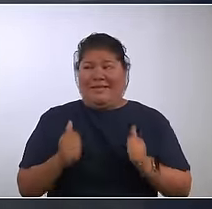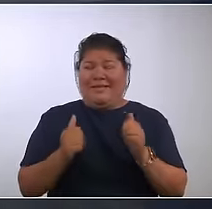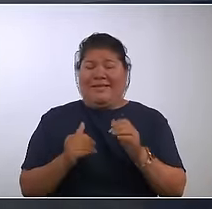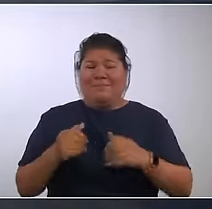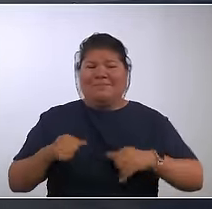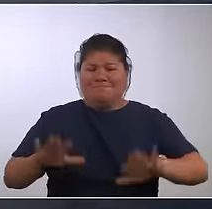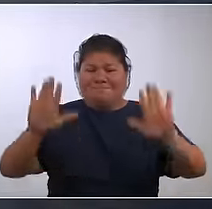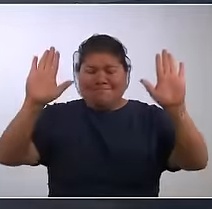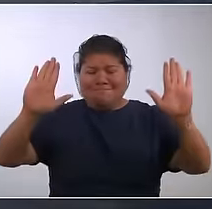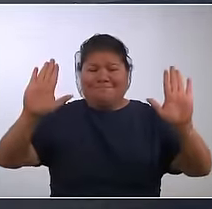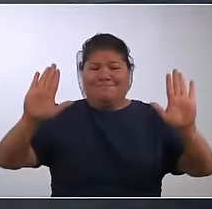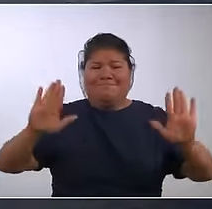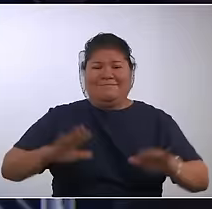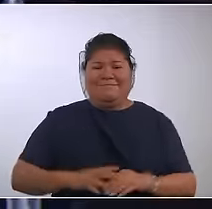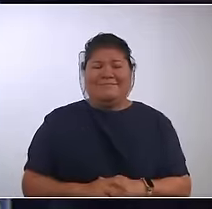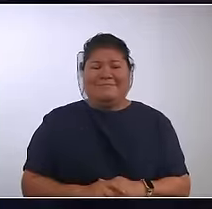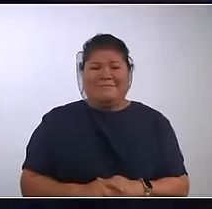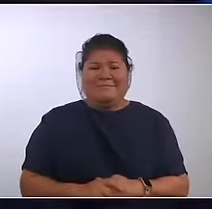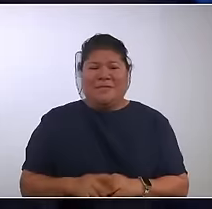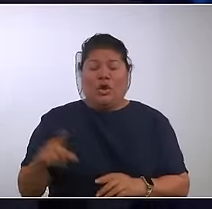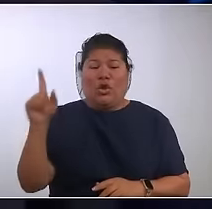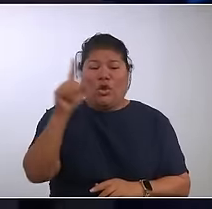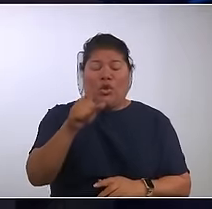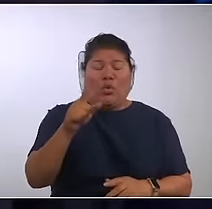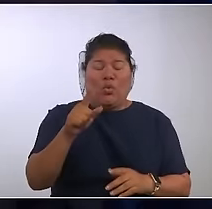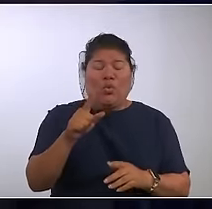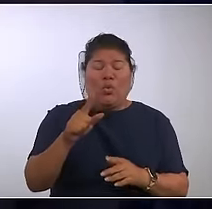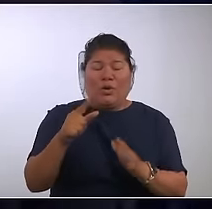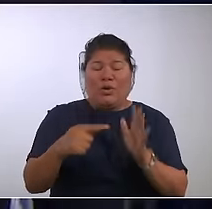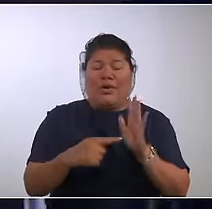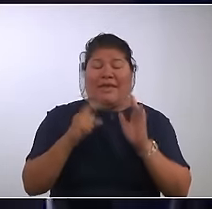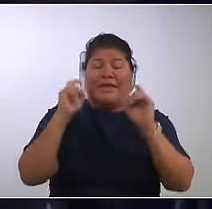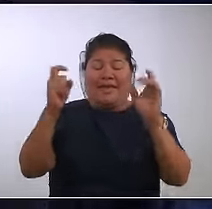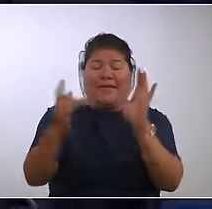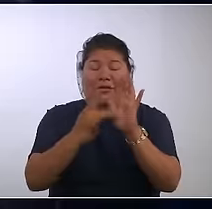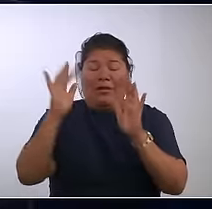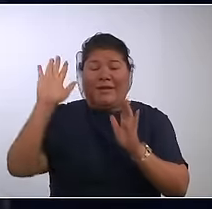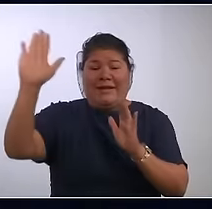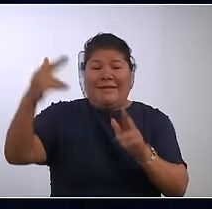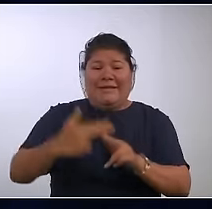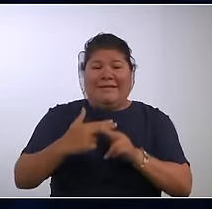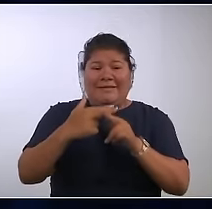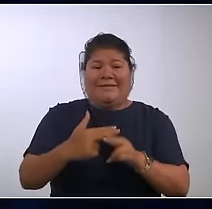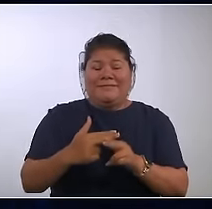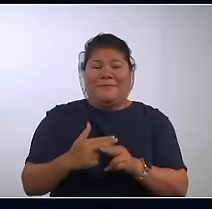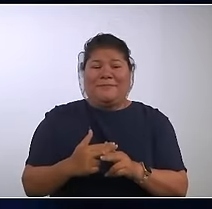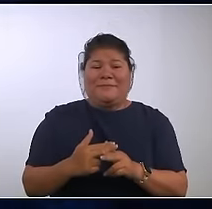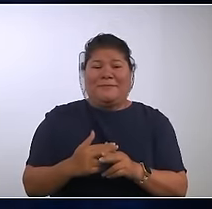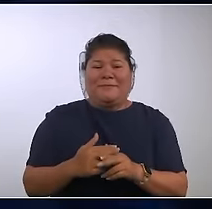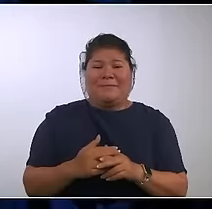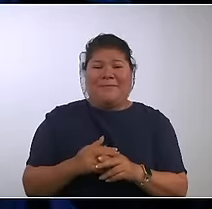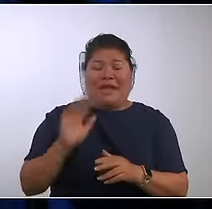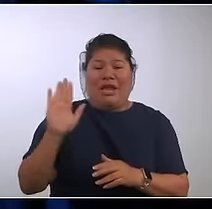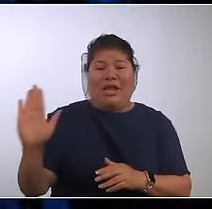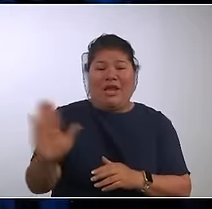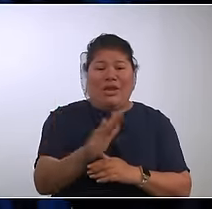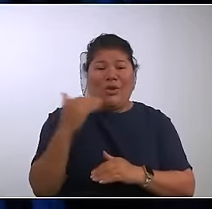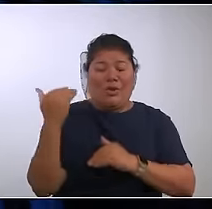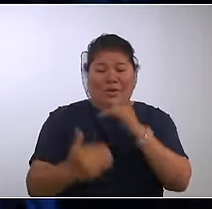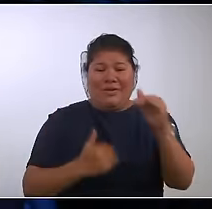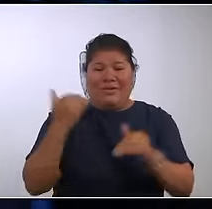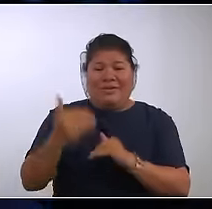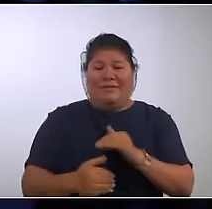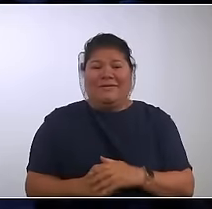to Him. Le ha dado su vida a Él. You will bring glory to His name. Usted traerá gloria in a su your nombre. Generation. En